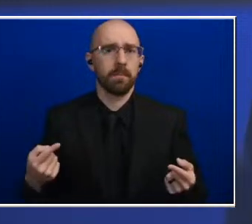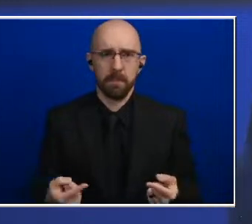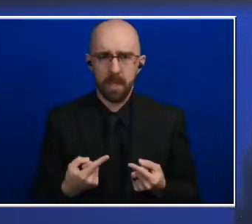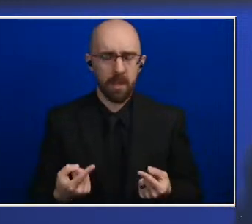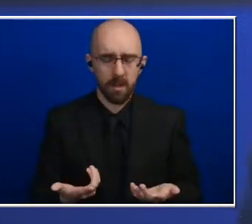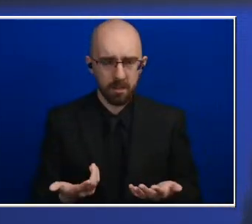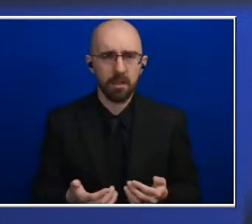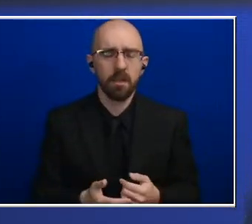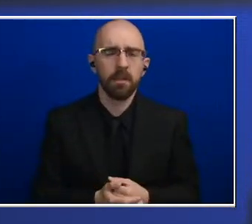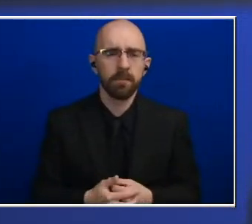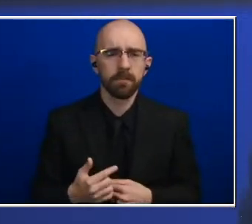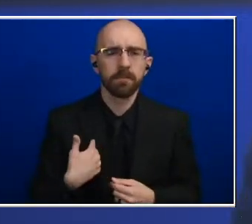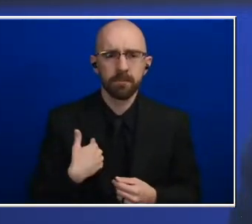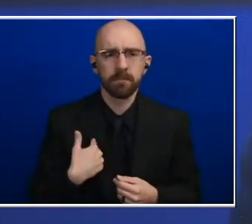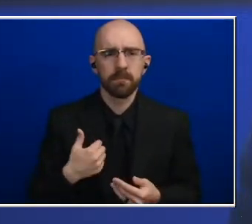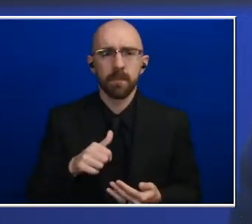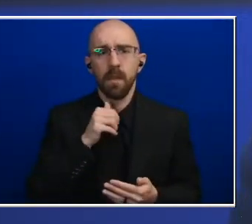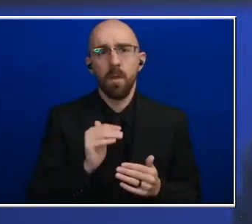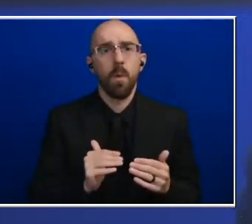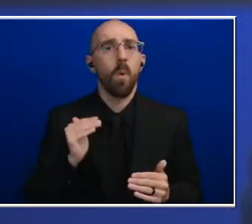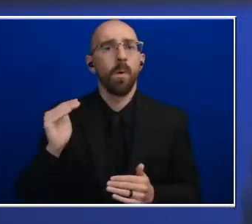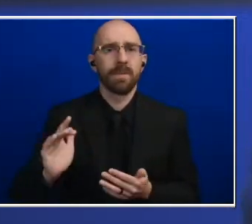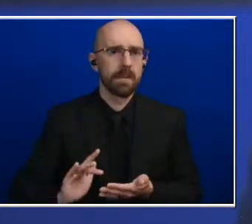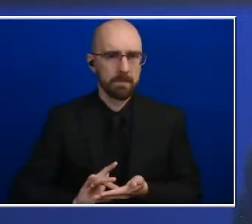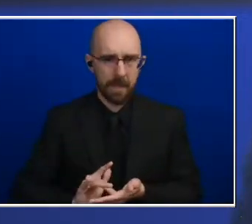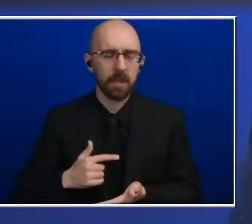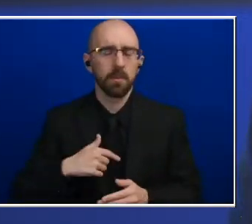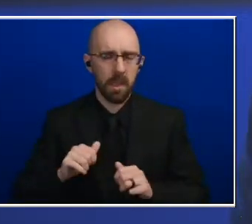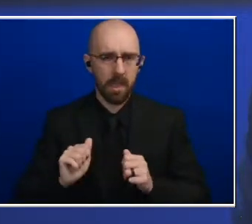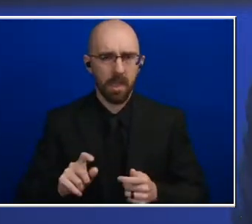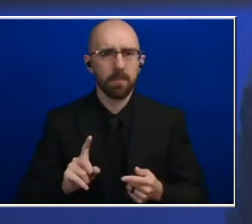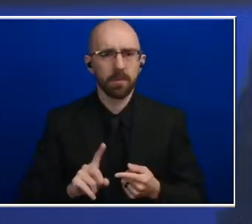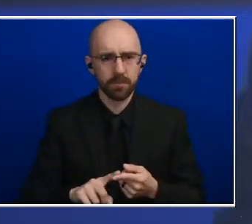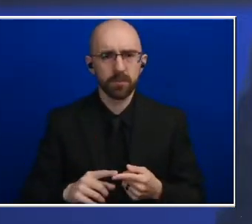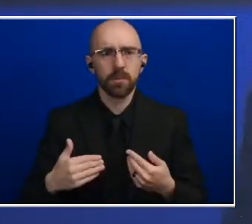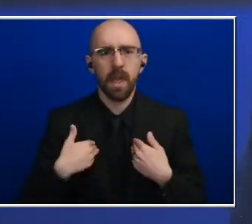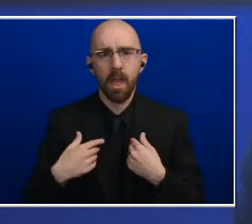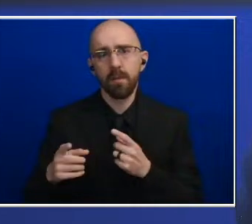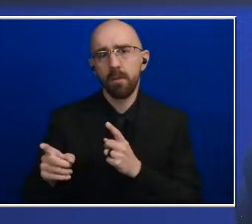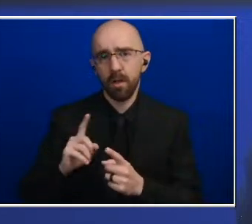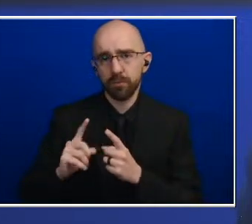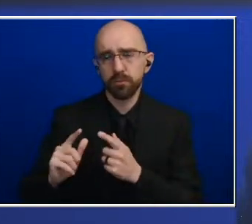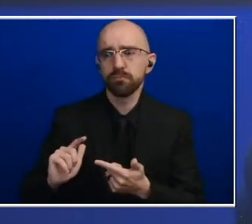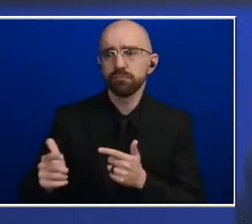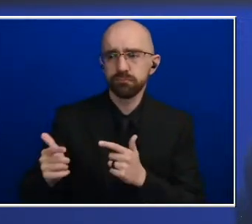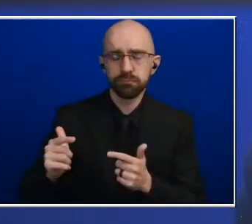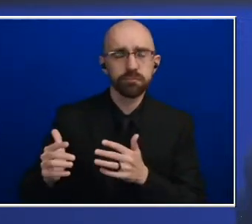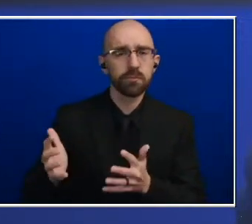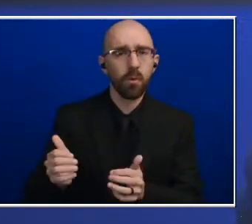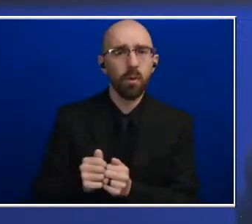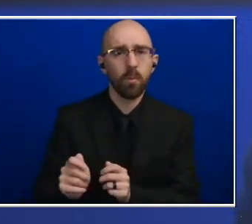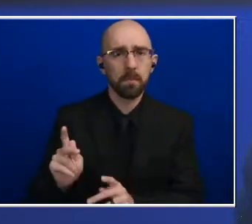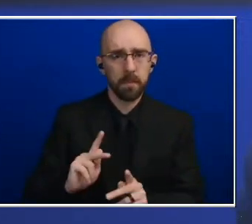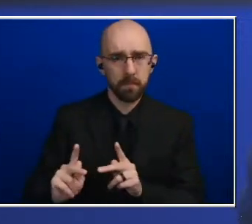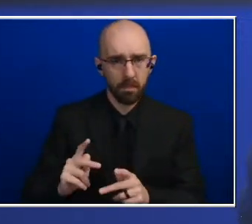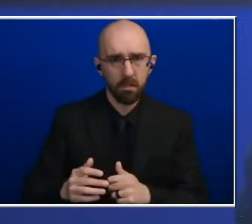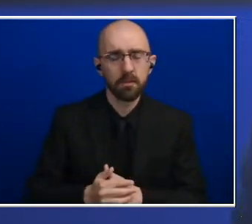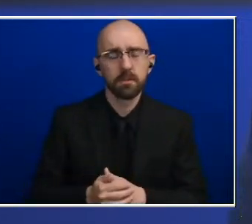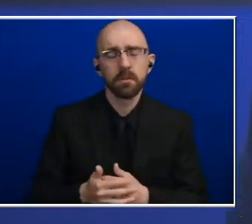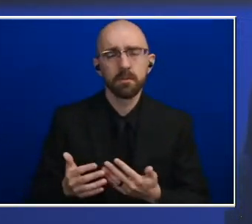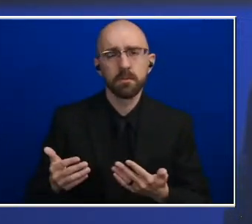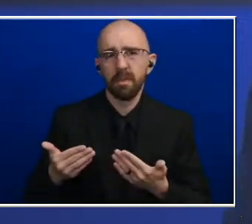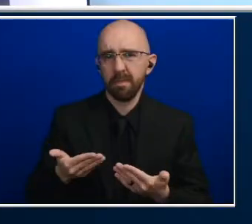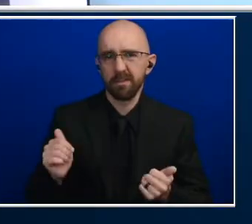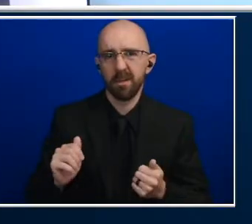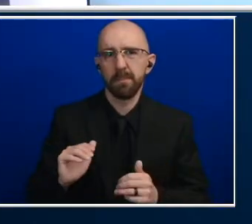wasn't overly medicated, so I was able to have conversations and talk with folks and move things along. And now, a lot of